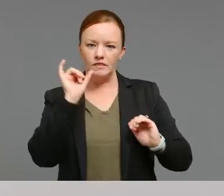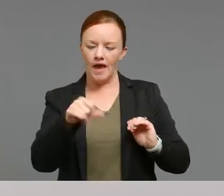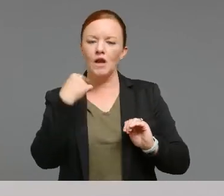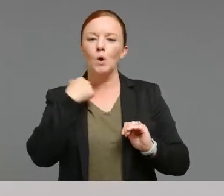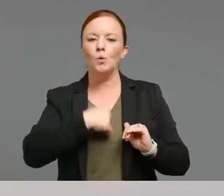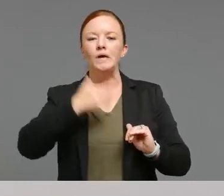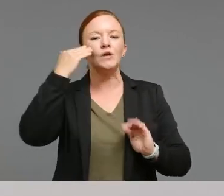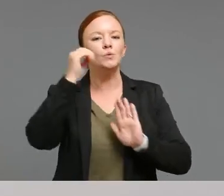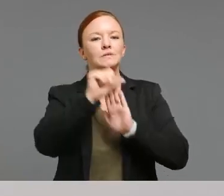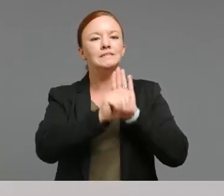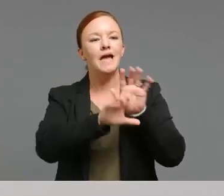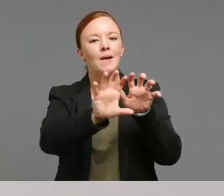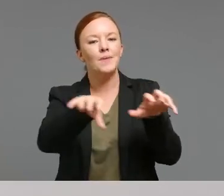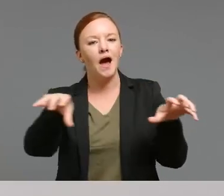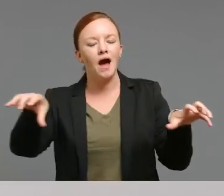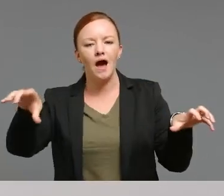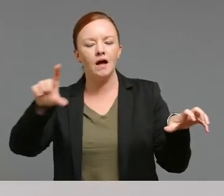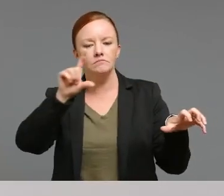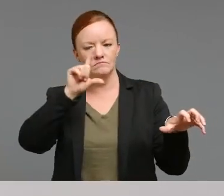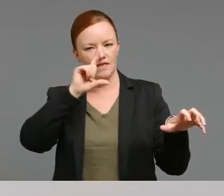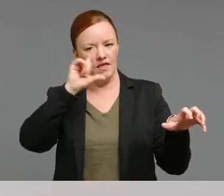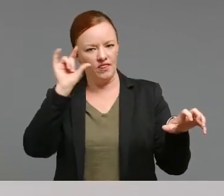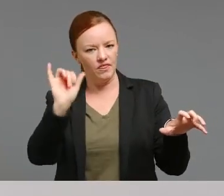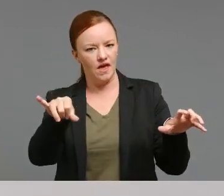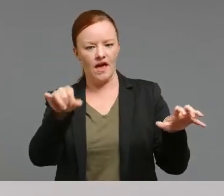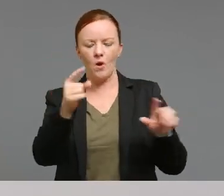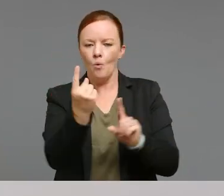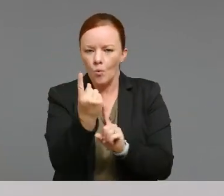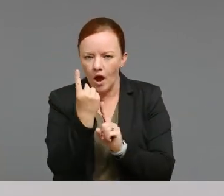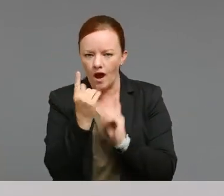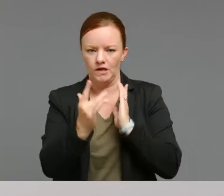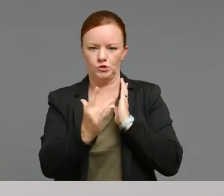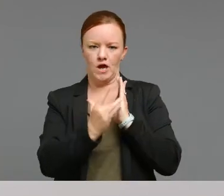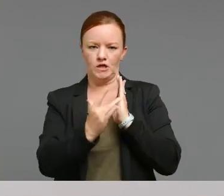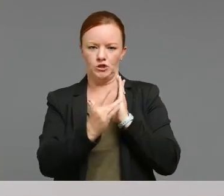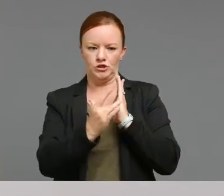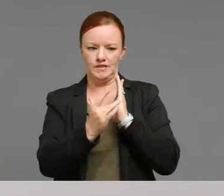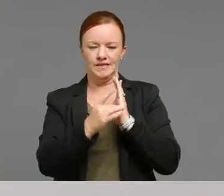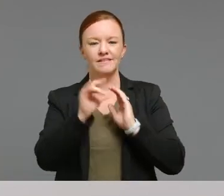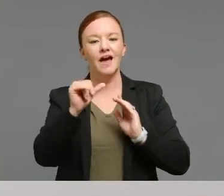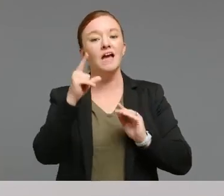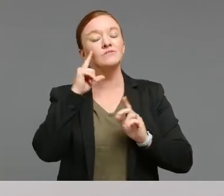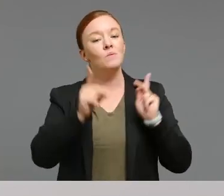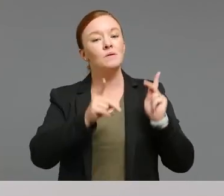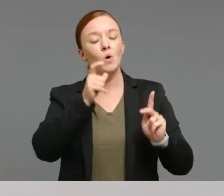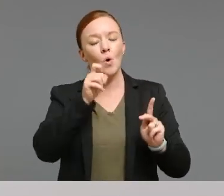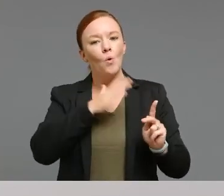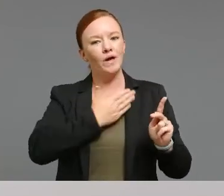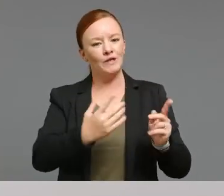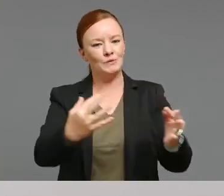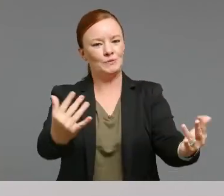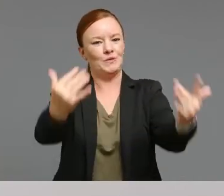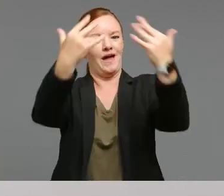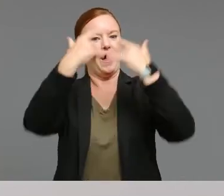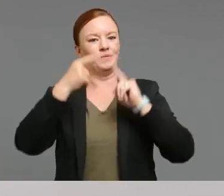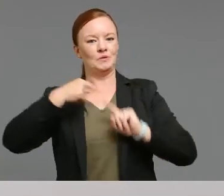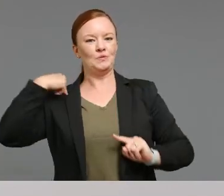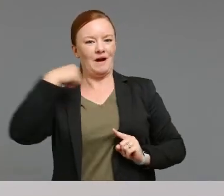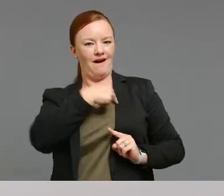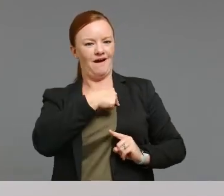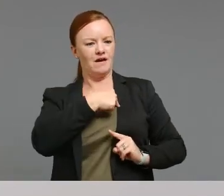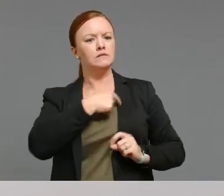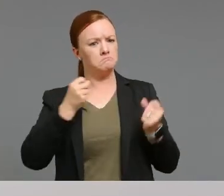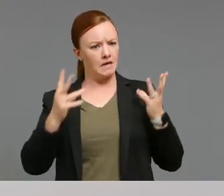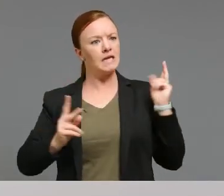really calling those who are willing to come to you to get vaccinated, which people were willing to do when there was less supply and a